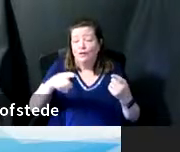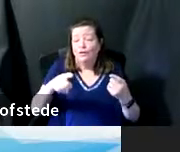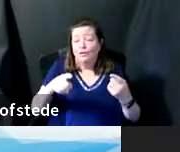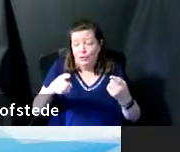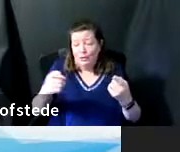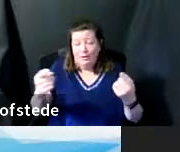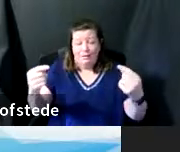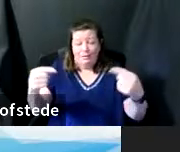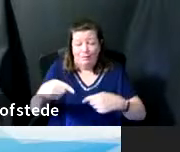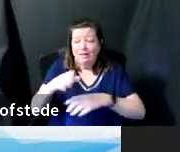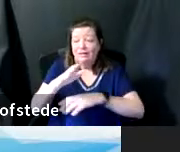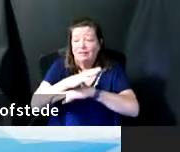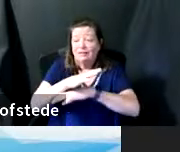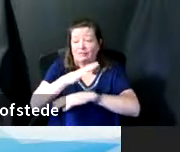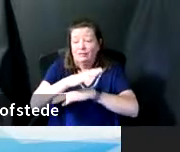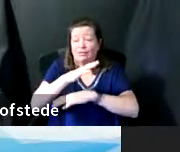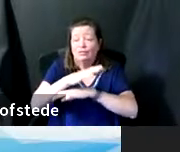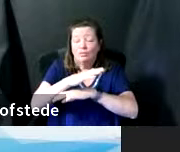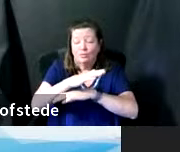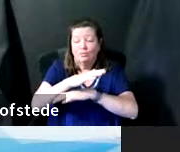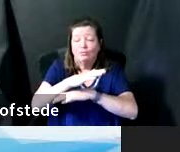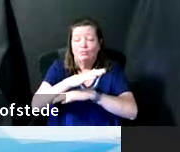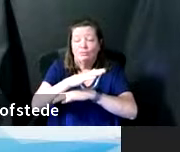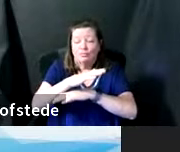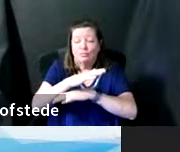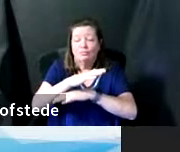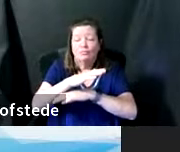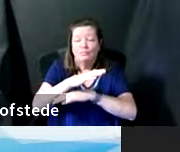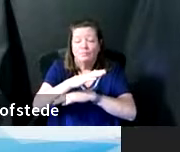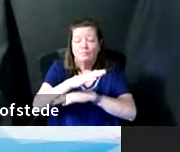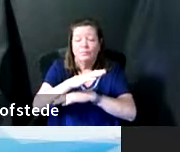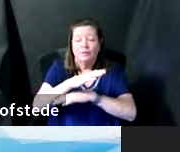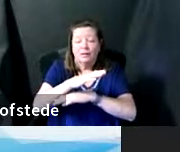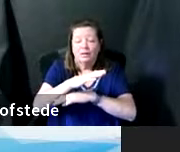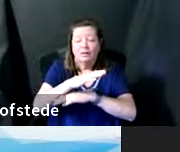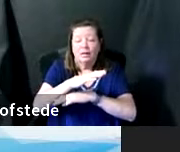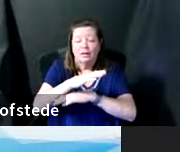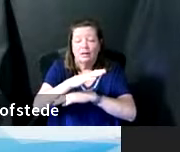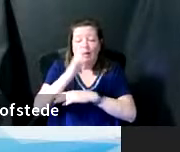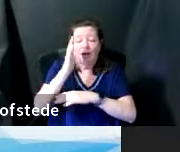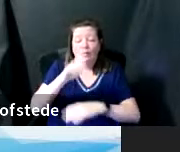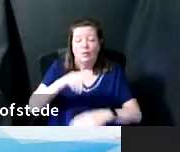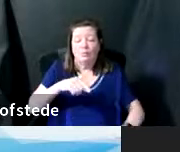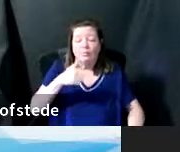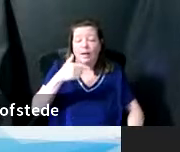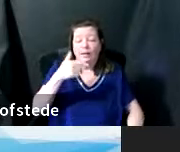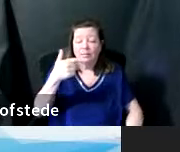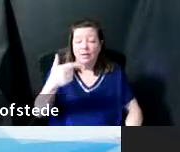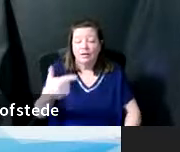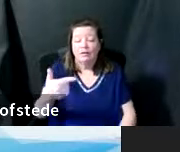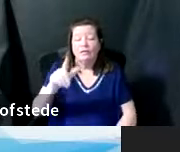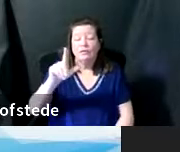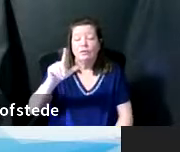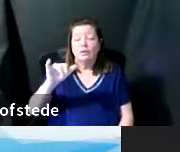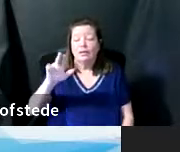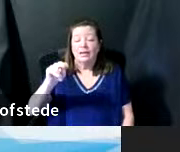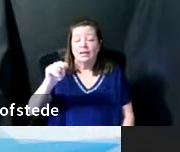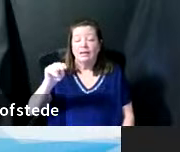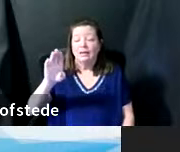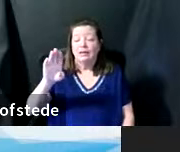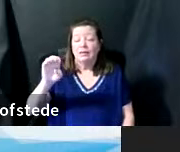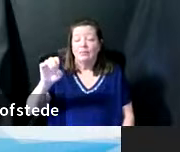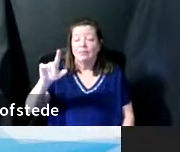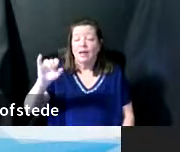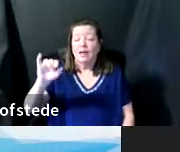with us this afternoon. And I'm going to pass it back over to Lynn Valenter